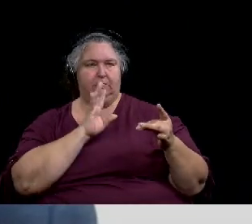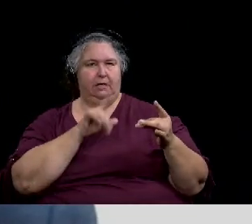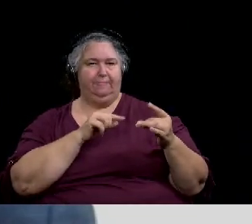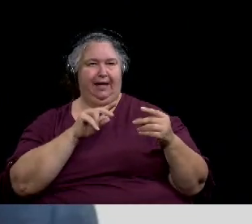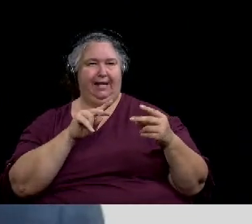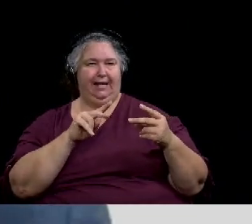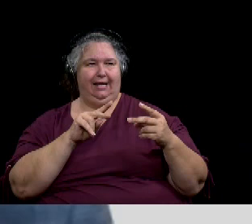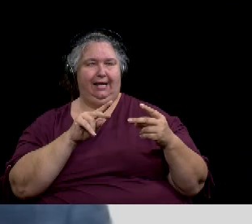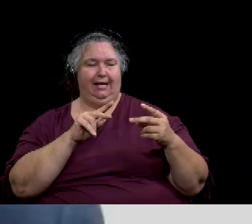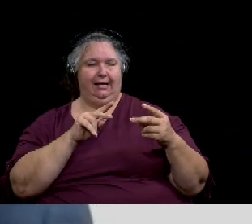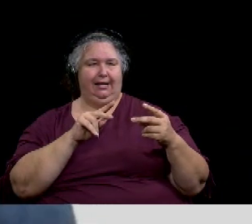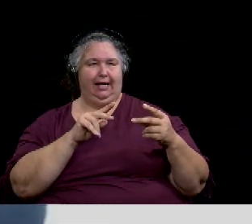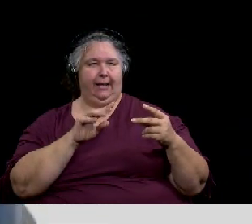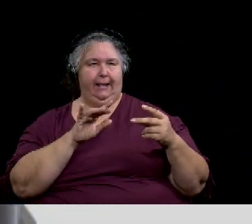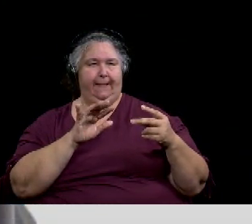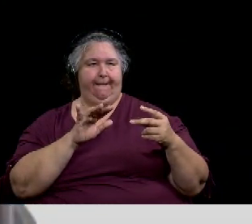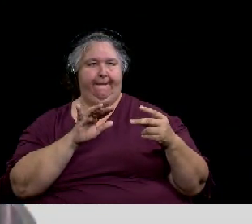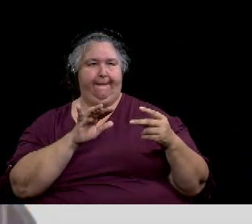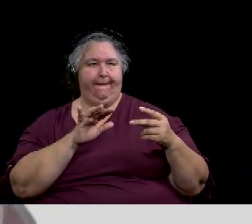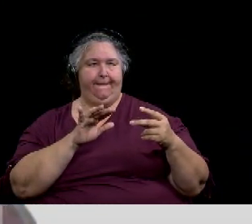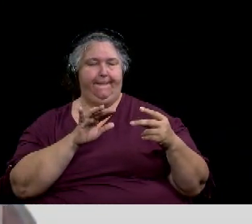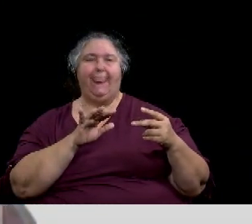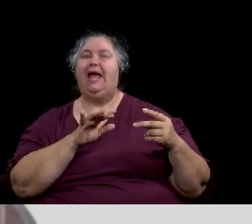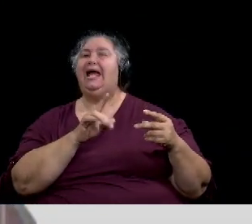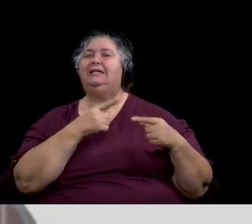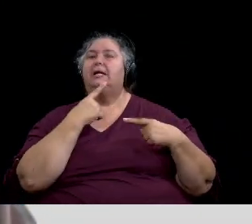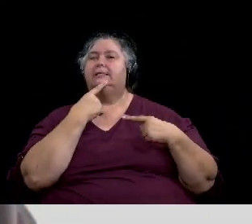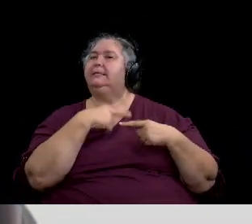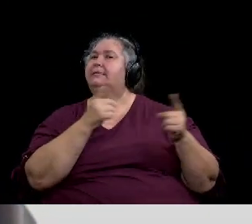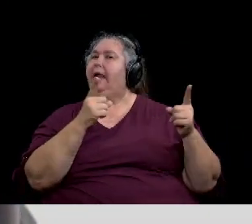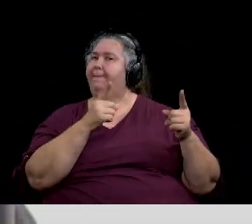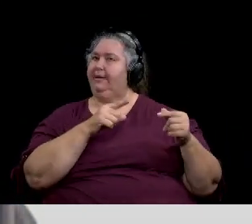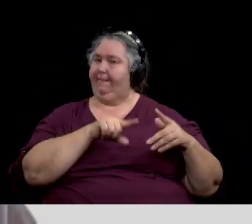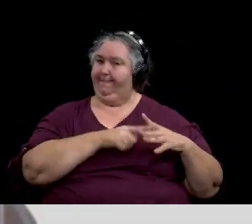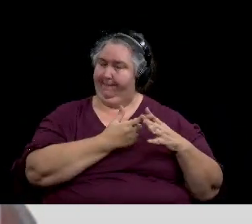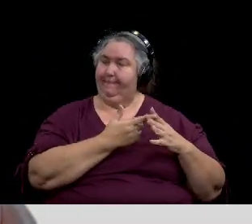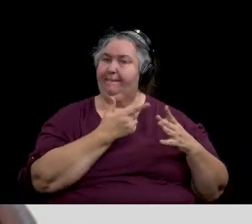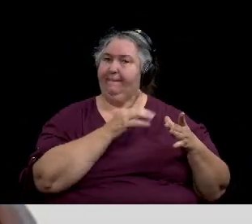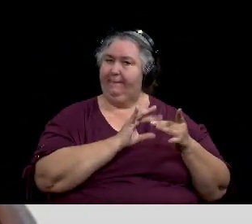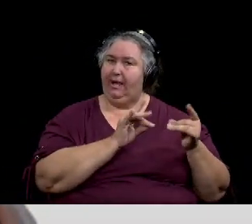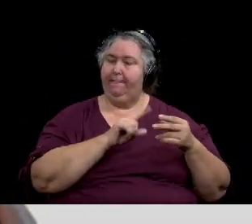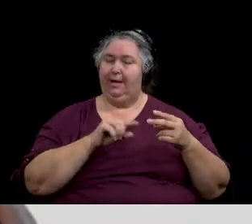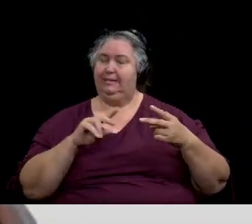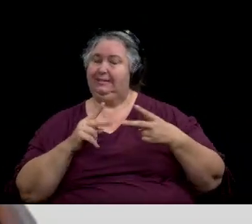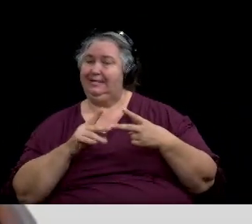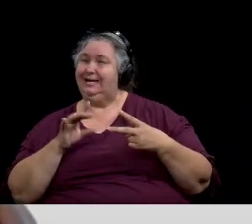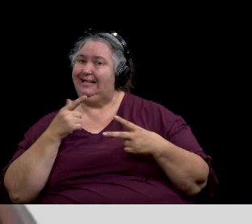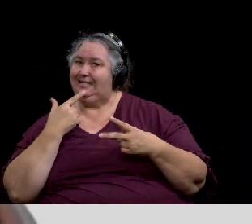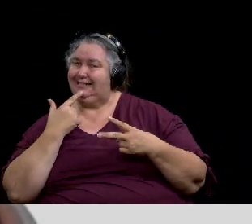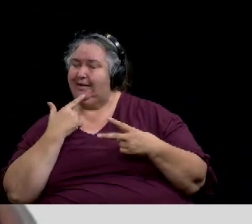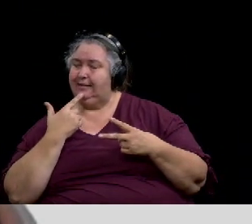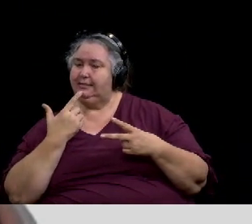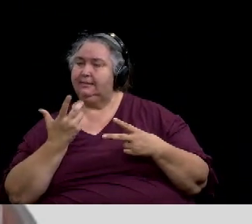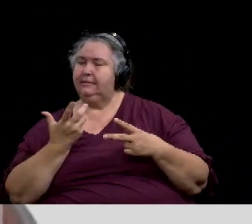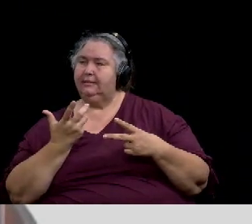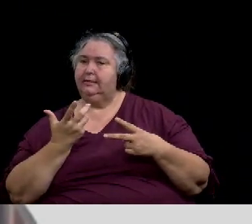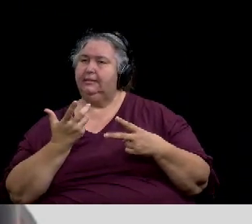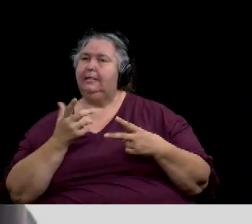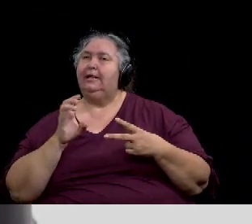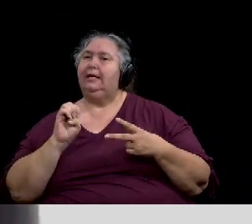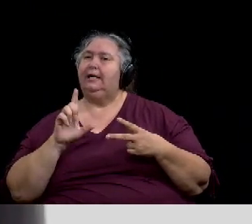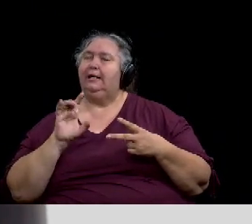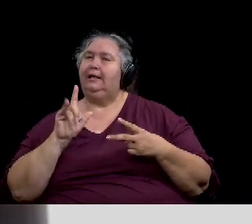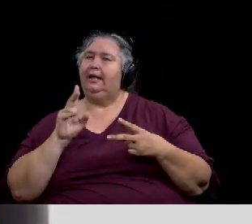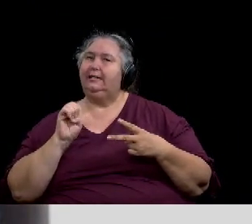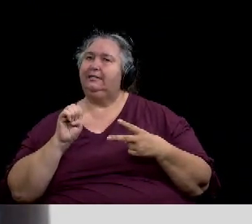piece. That is a frank statement at the beginning for sure. Secondarily, it also speaks to elective cases